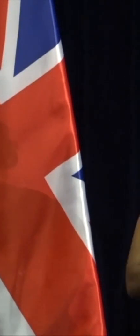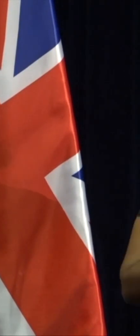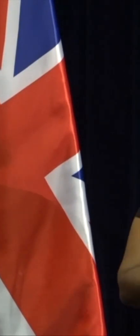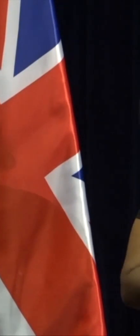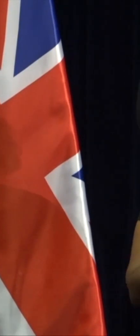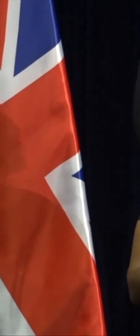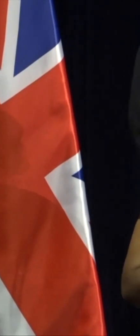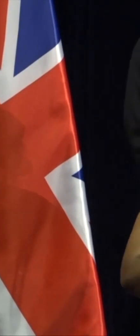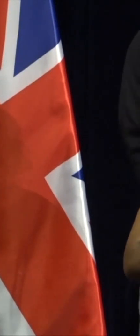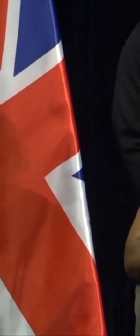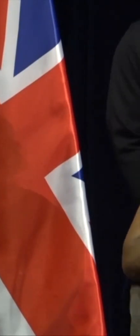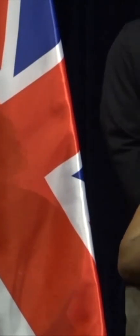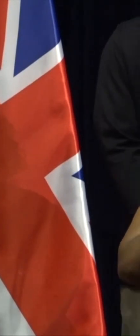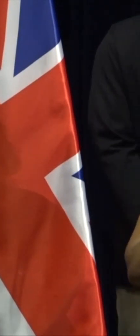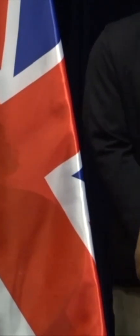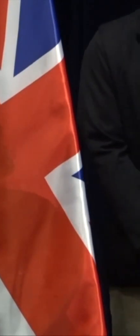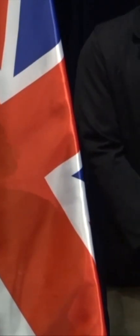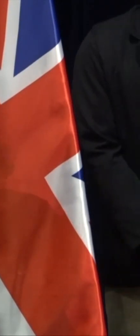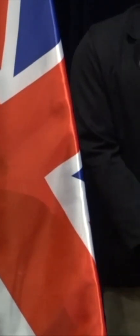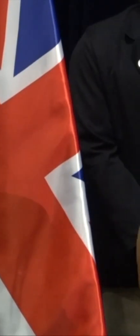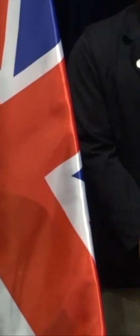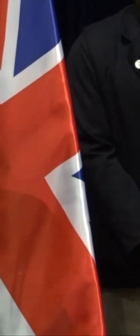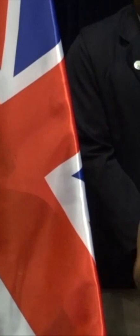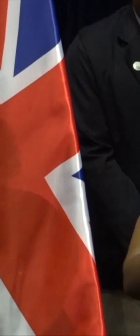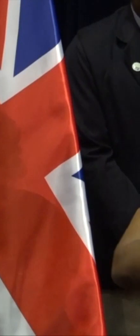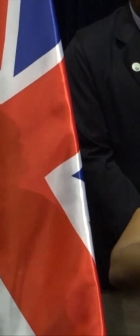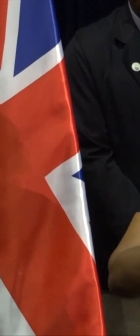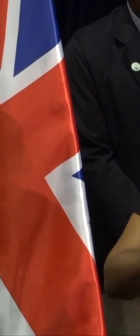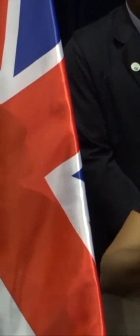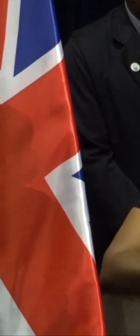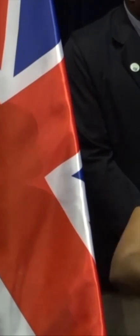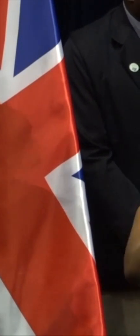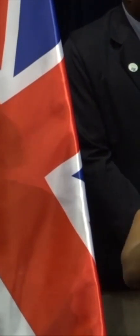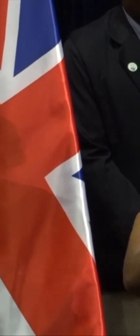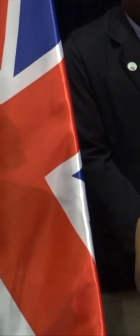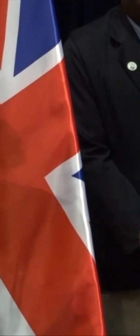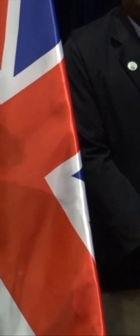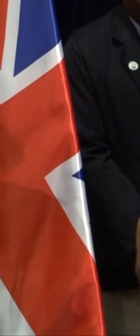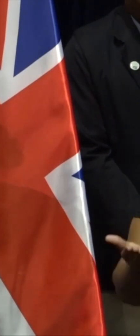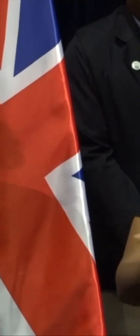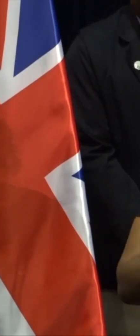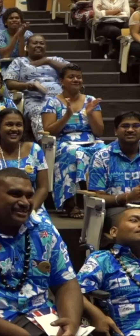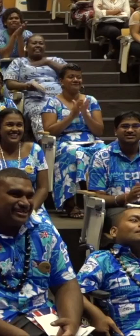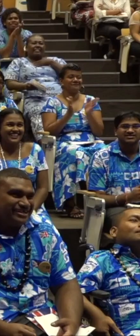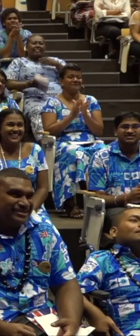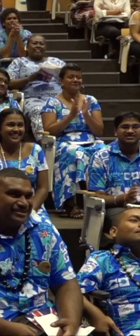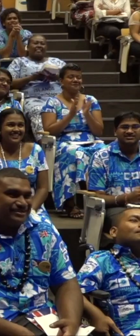each of you and your communities at large. Congratulations to all of you. Vinaka Vakalavu.